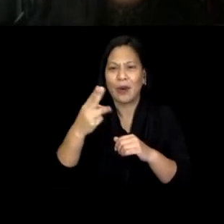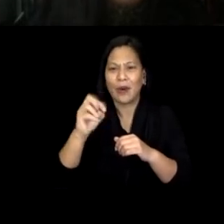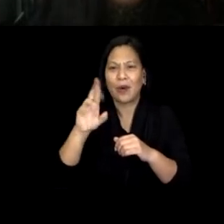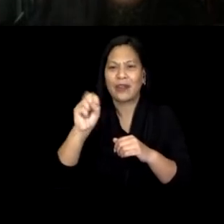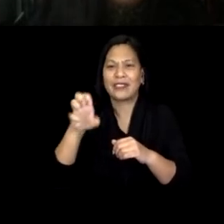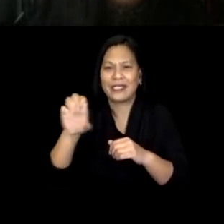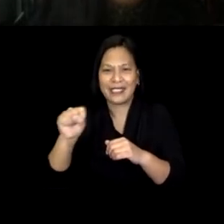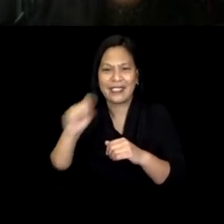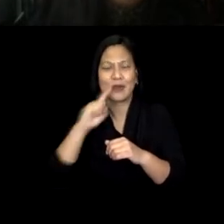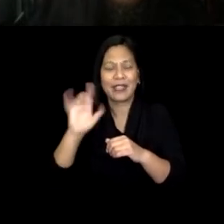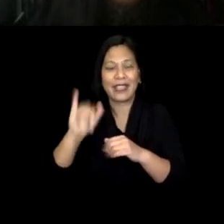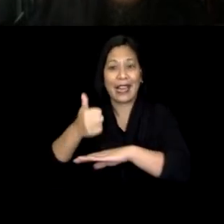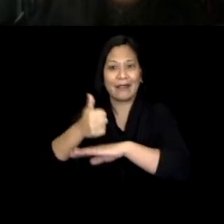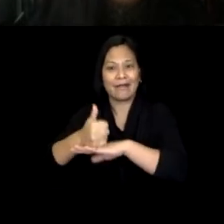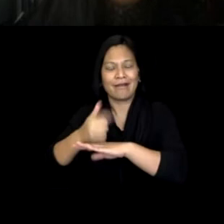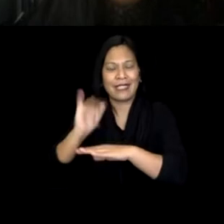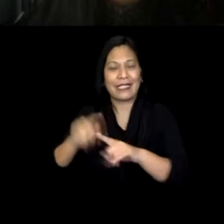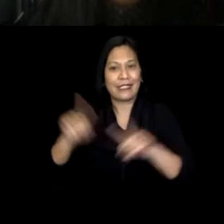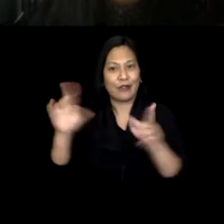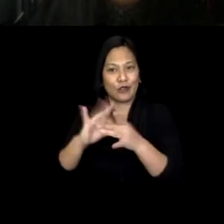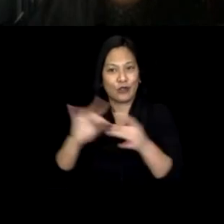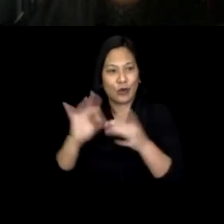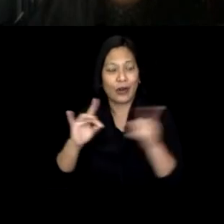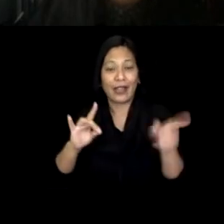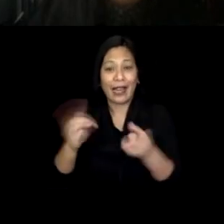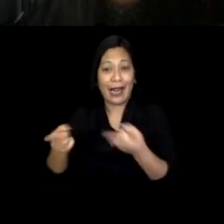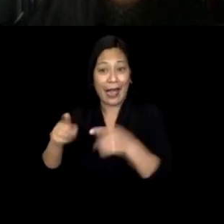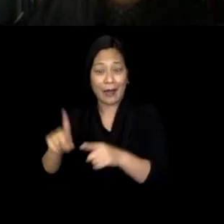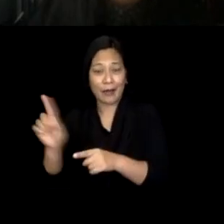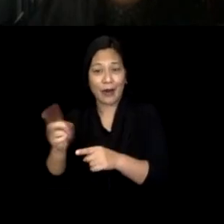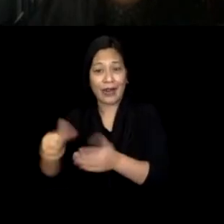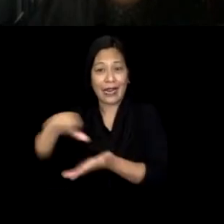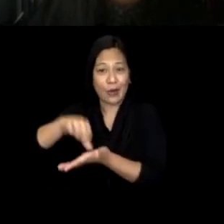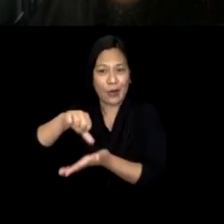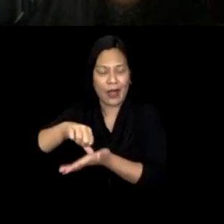in Iran, right? And so, which is a place that